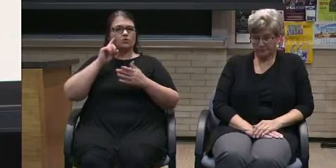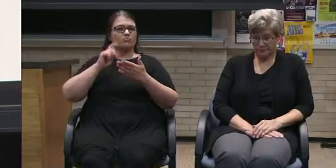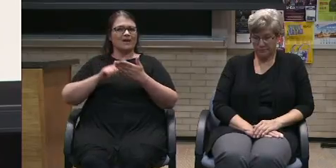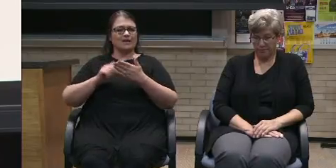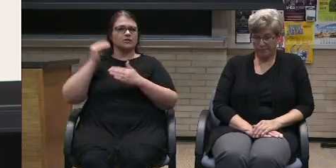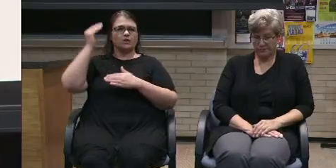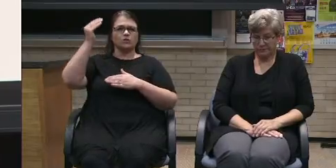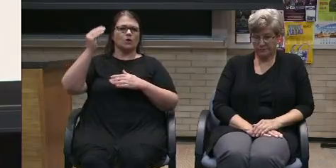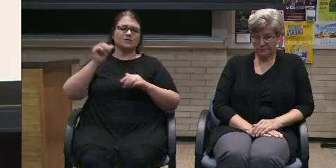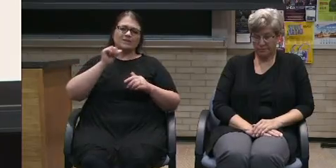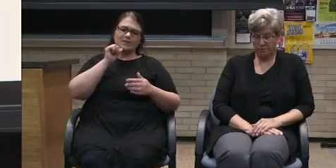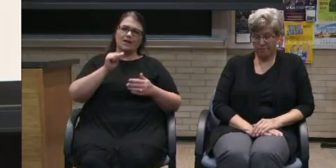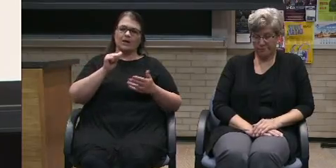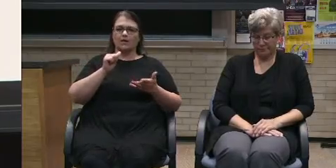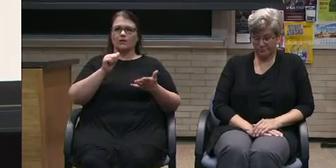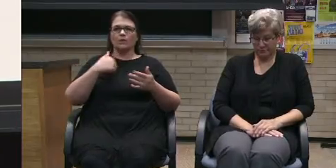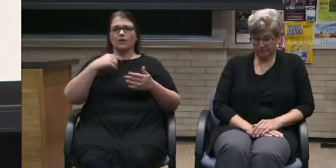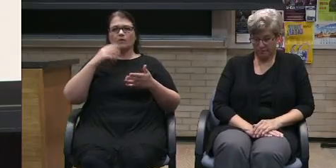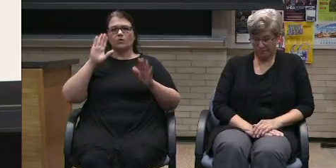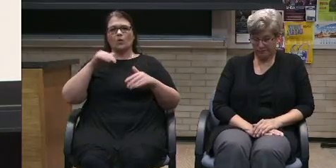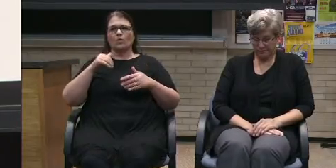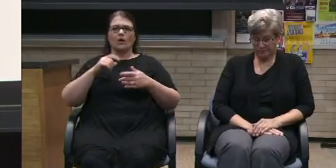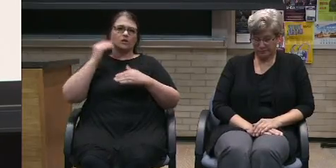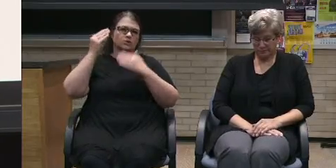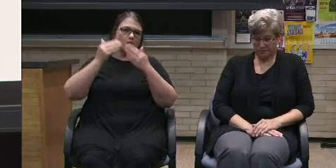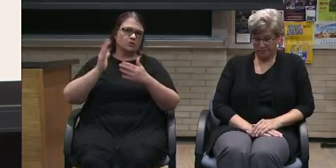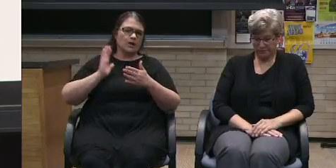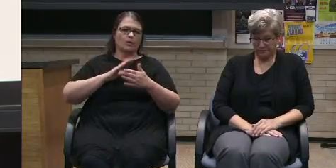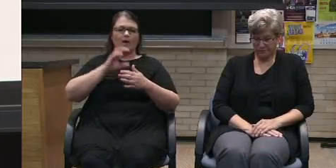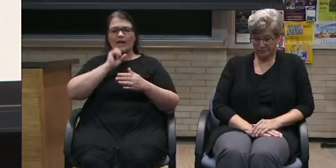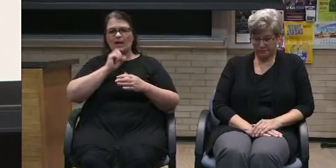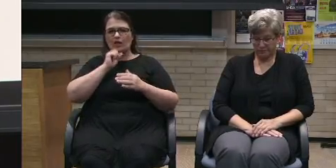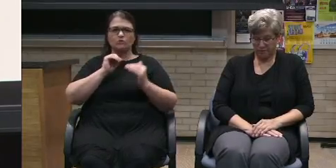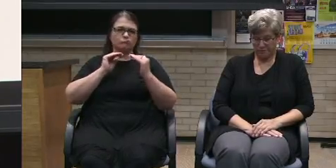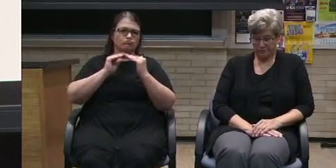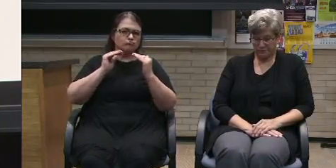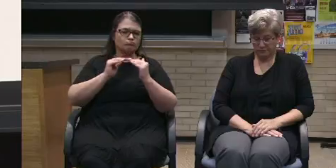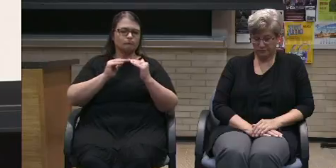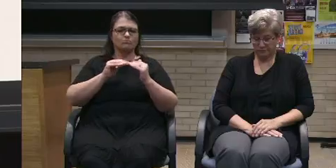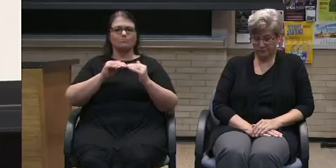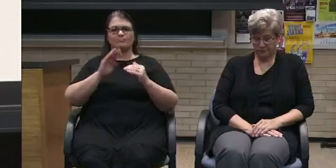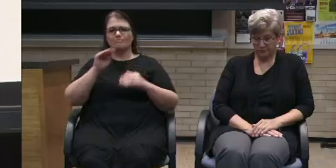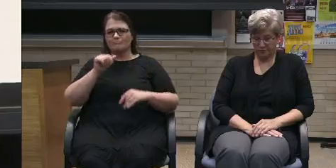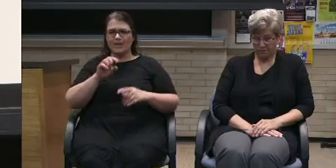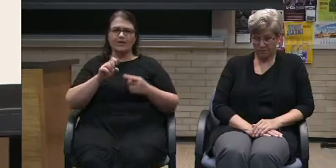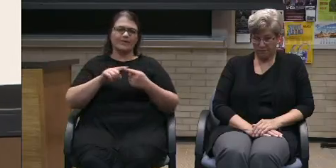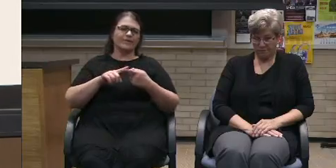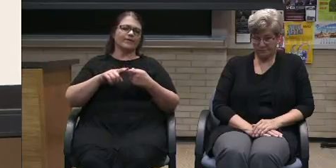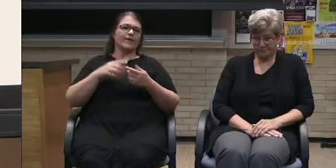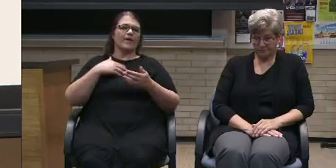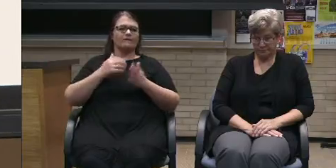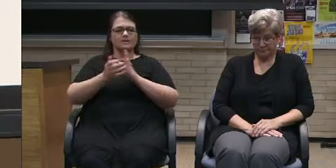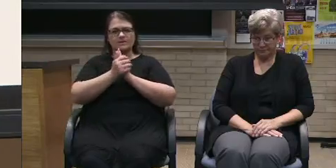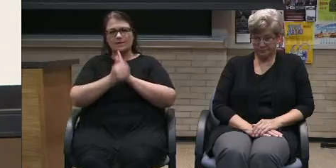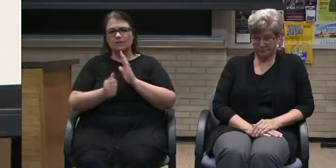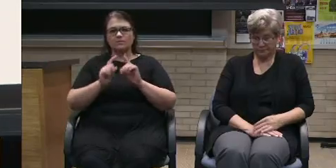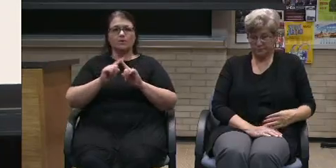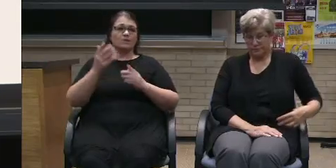We don't want to infantilize grown adults who are our age mates and who have a lot of skills and experience, but still might not know what a syllabus is